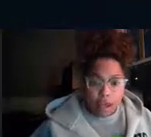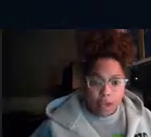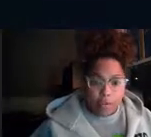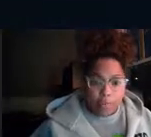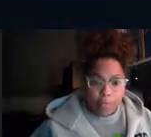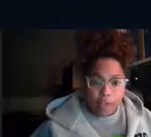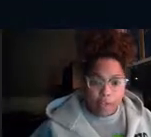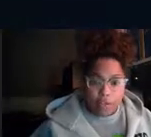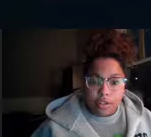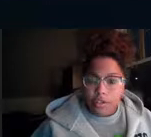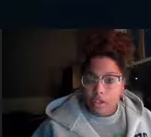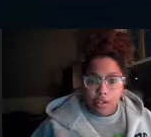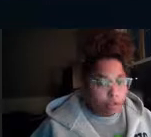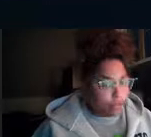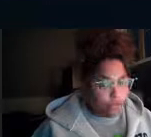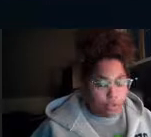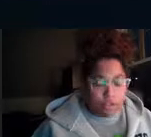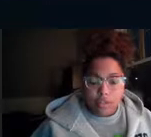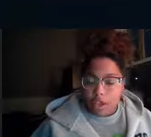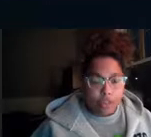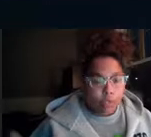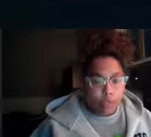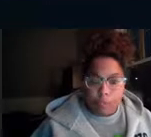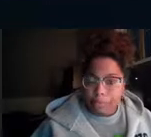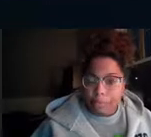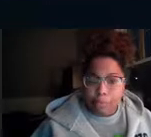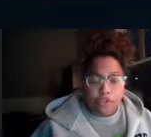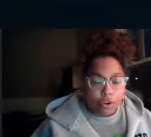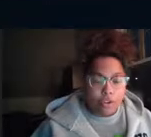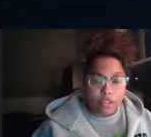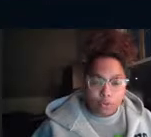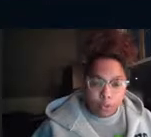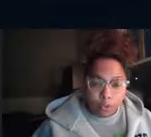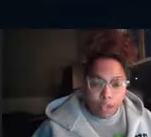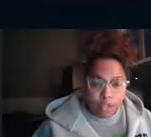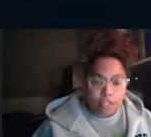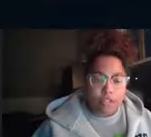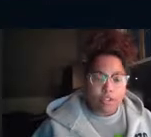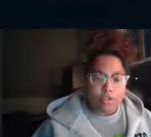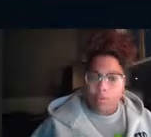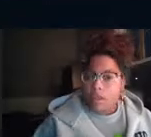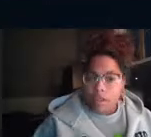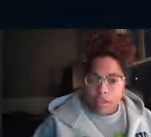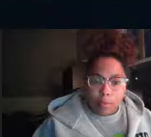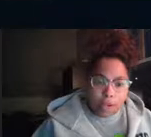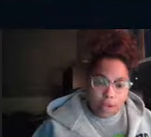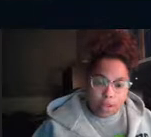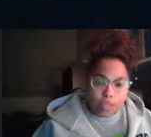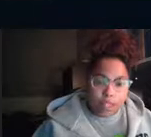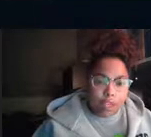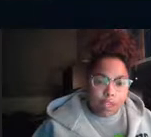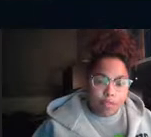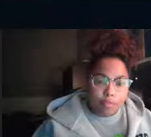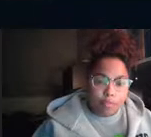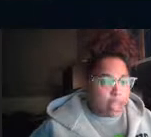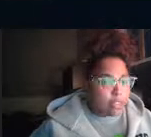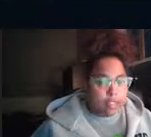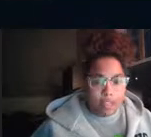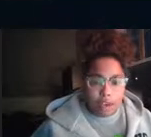bands, and folks definitely prefer a discrete response. And so eliminating